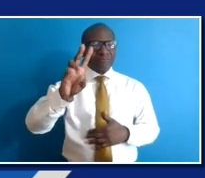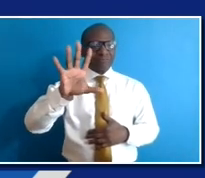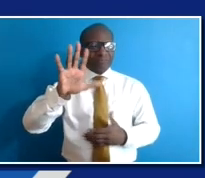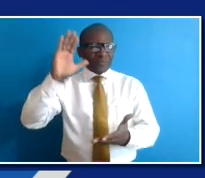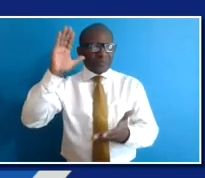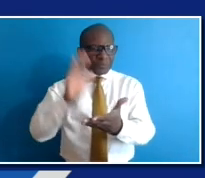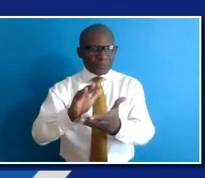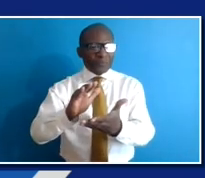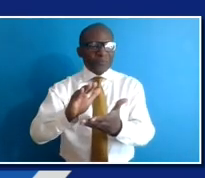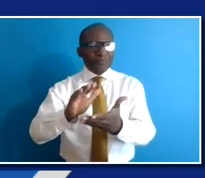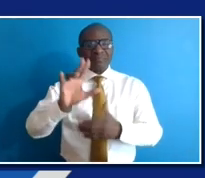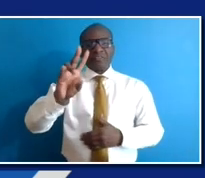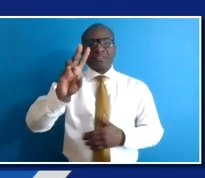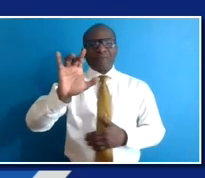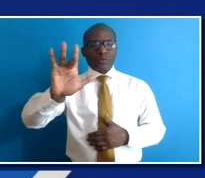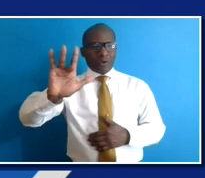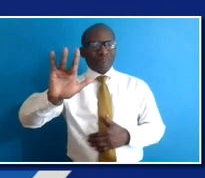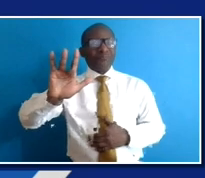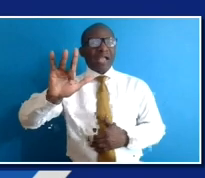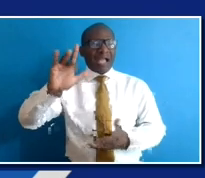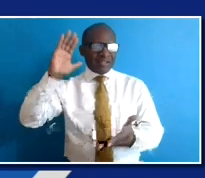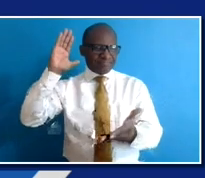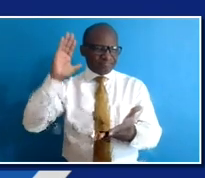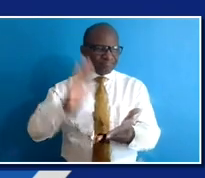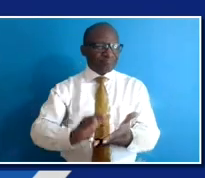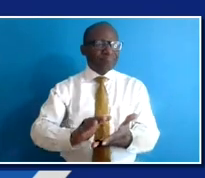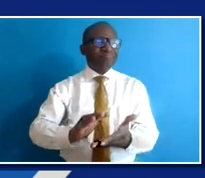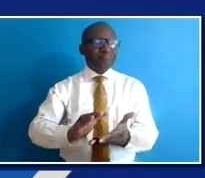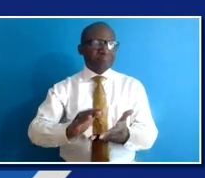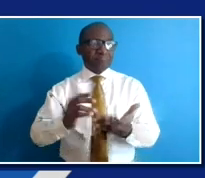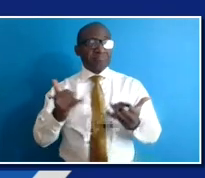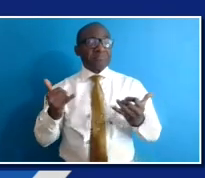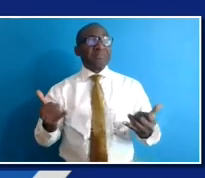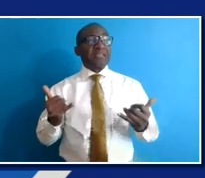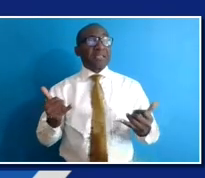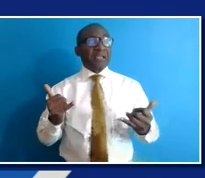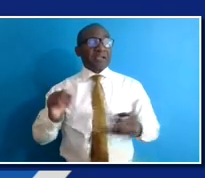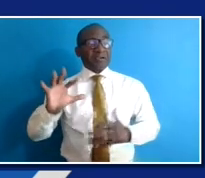as detected. And that's on the basis of having tested